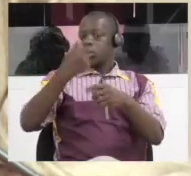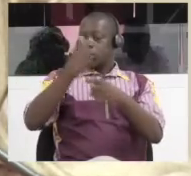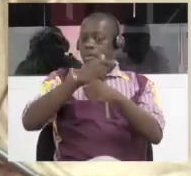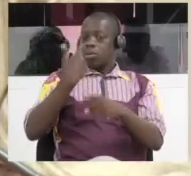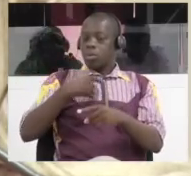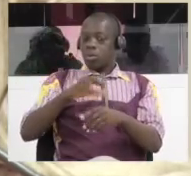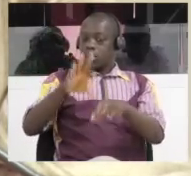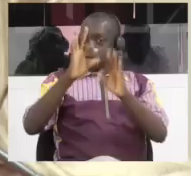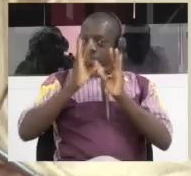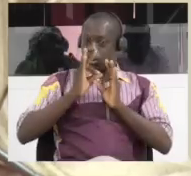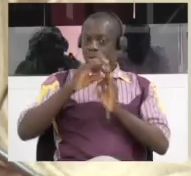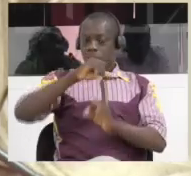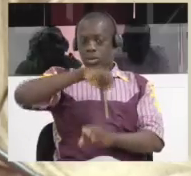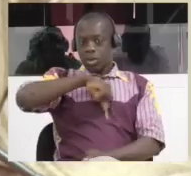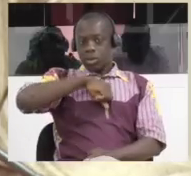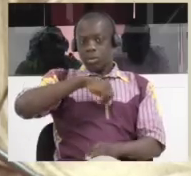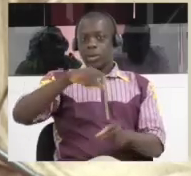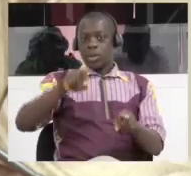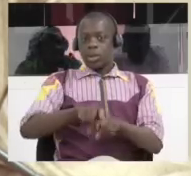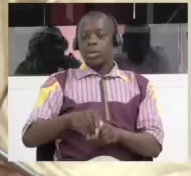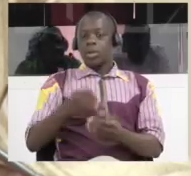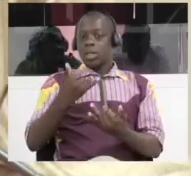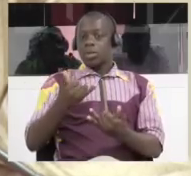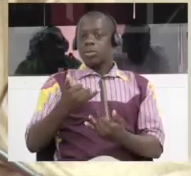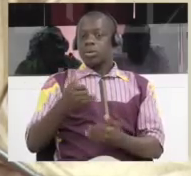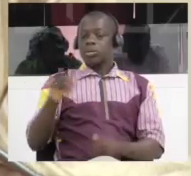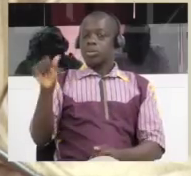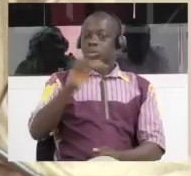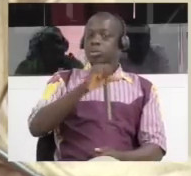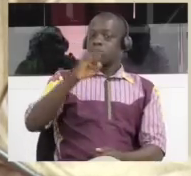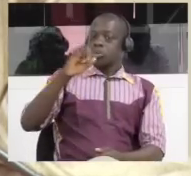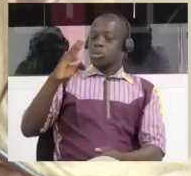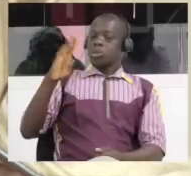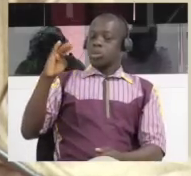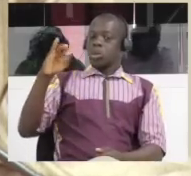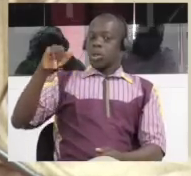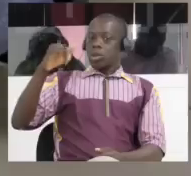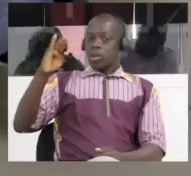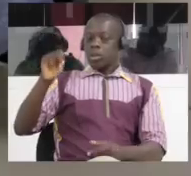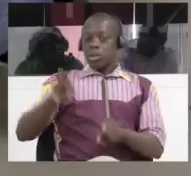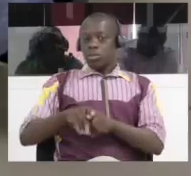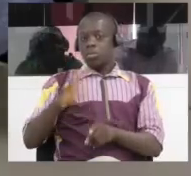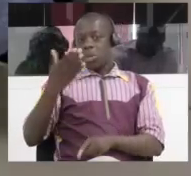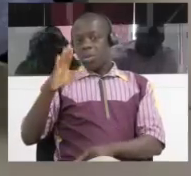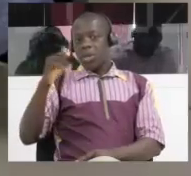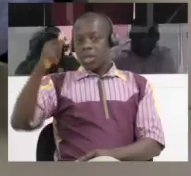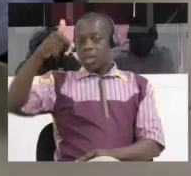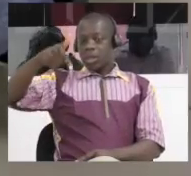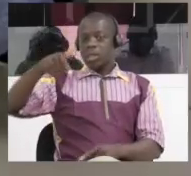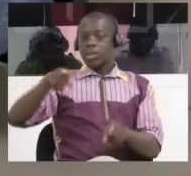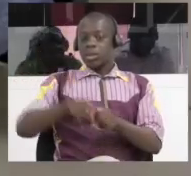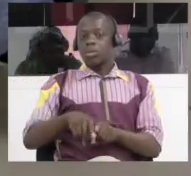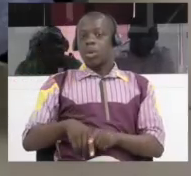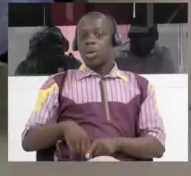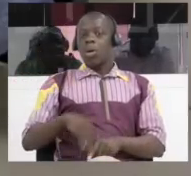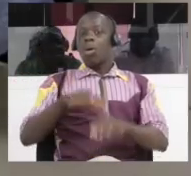And the subjective part, if I understand, would be that the Nigerians may drag their feet on all the